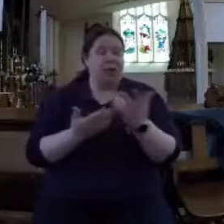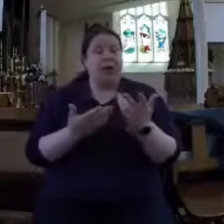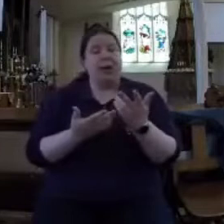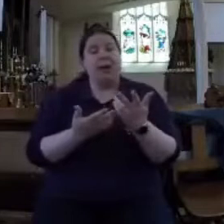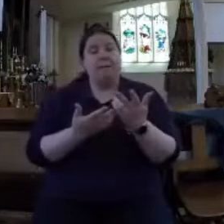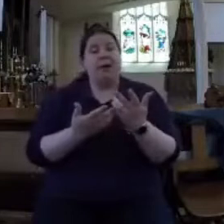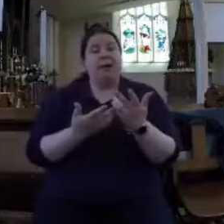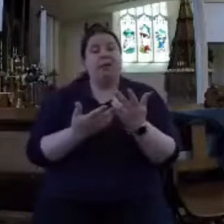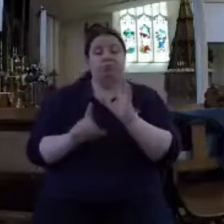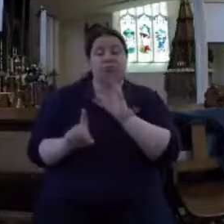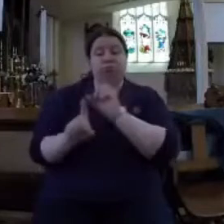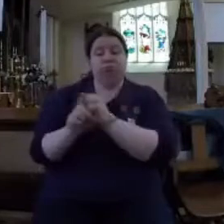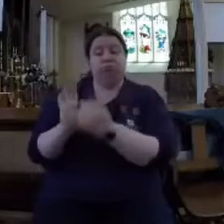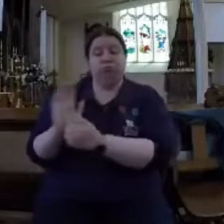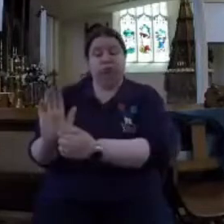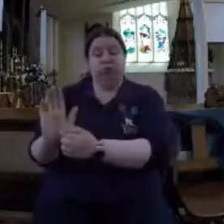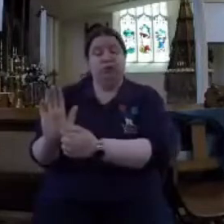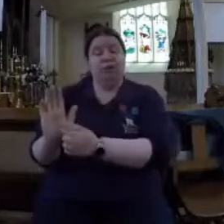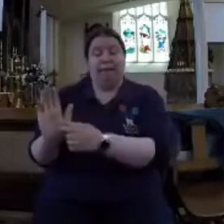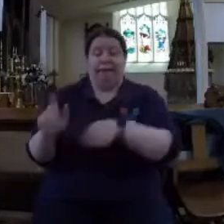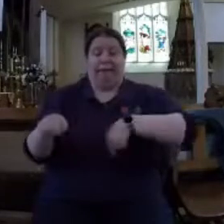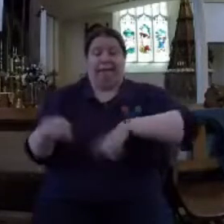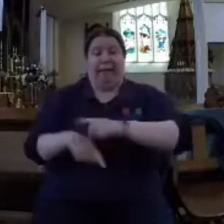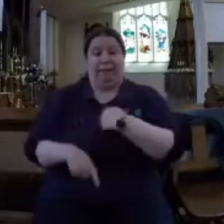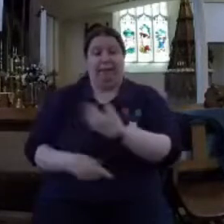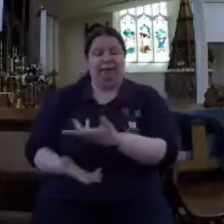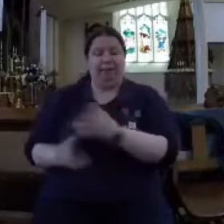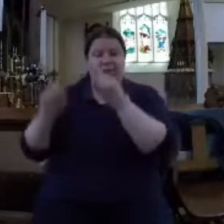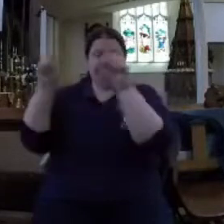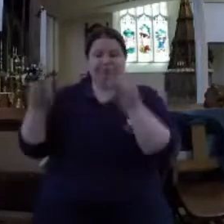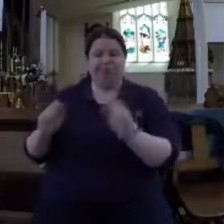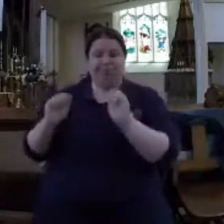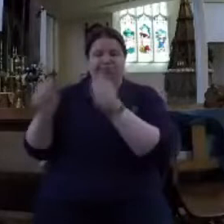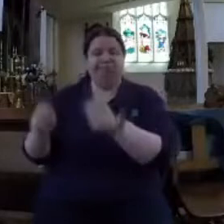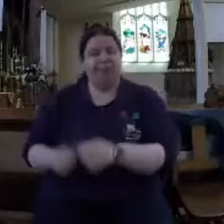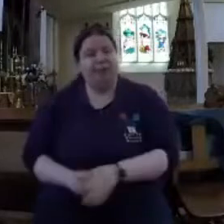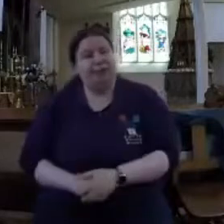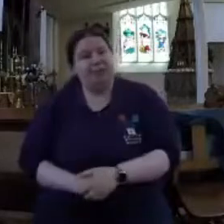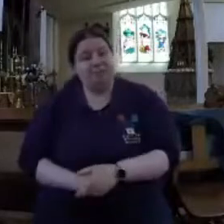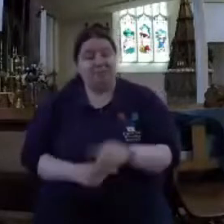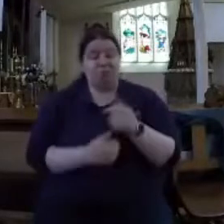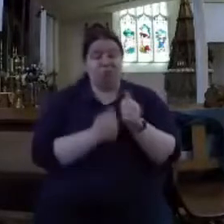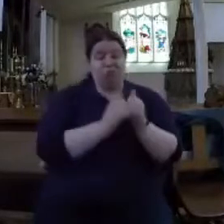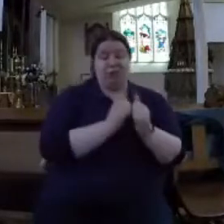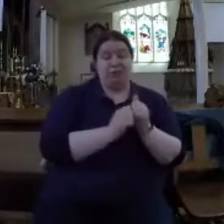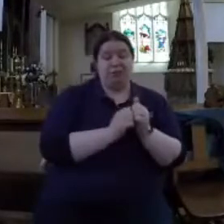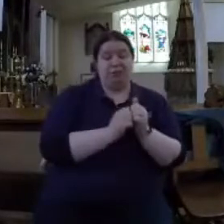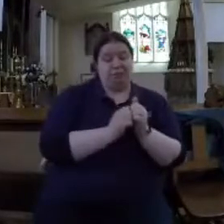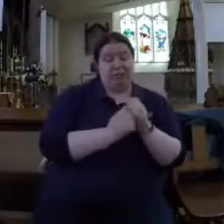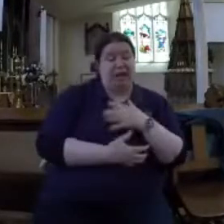mark on his back saying, "Aim here, kick me," by his brothers. If his brothers didn't hate him for the snitching,